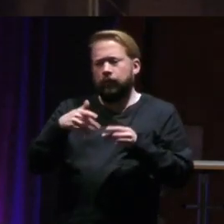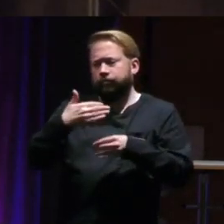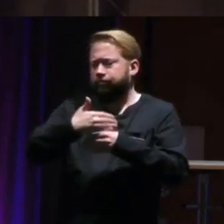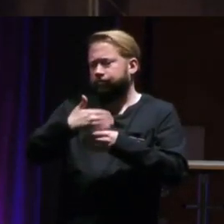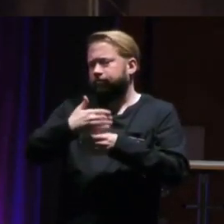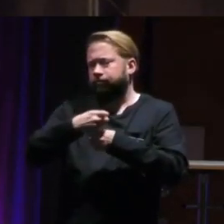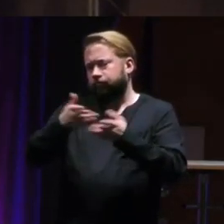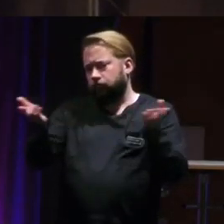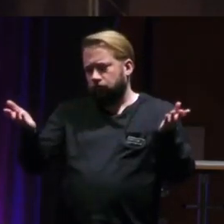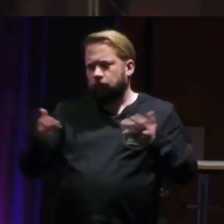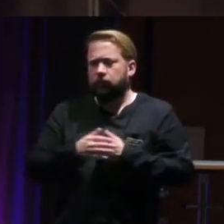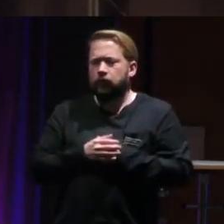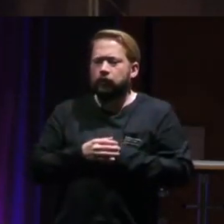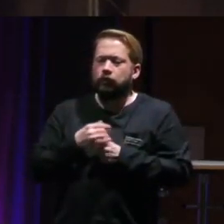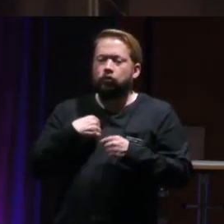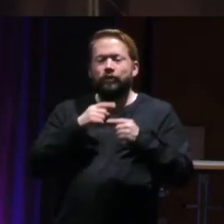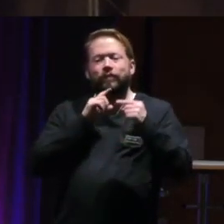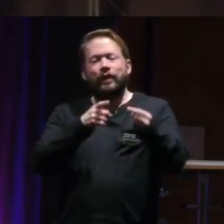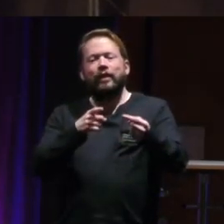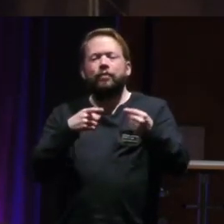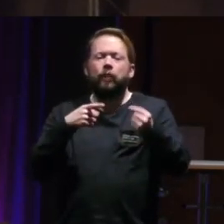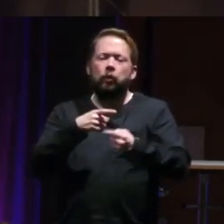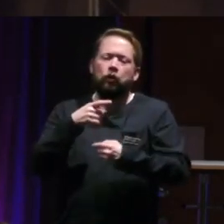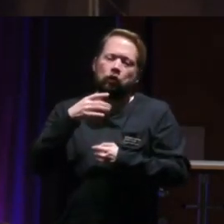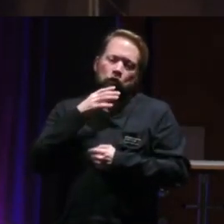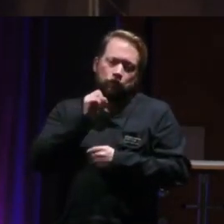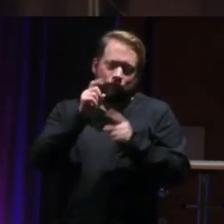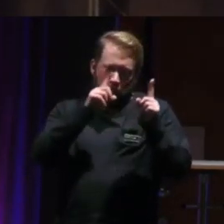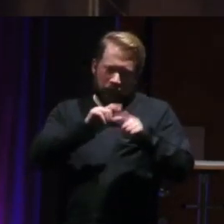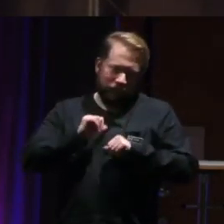people, usual. Yeah, okay. But it's